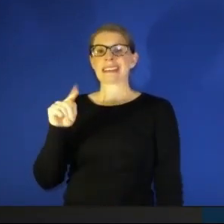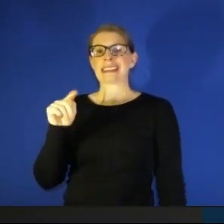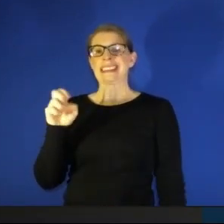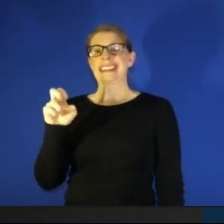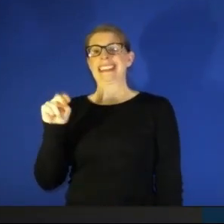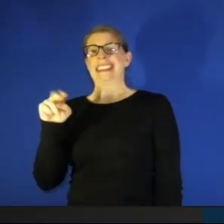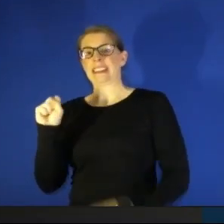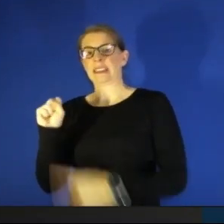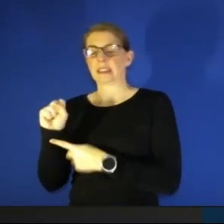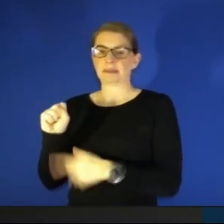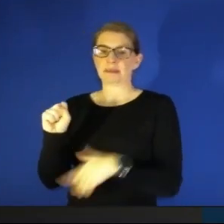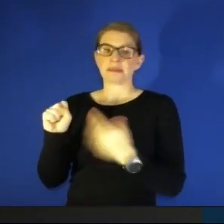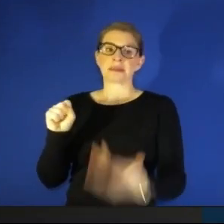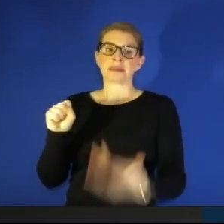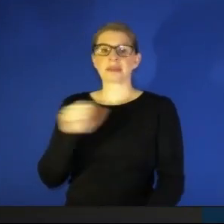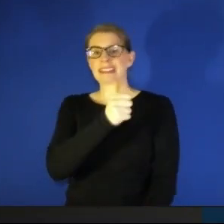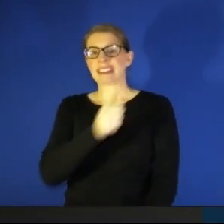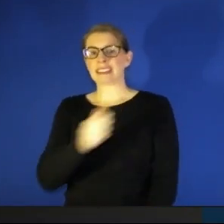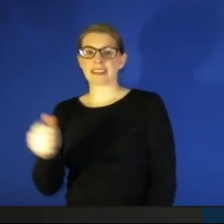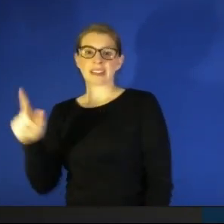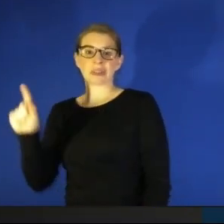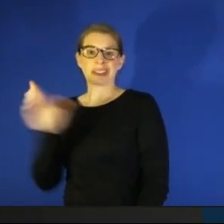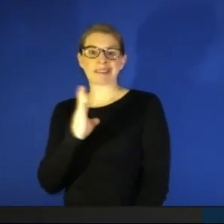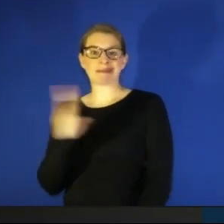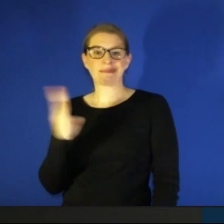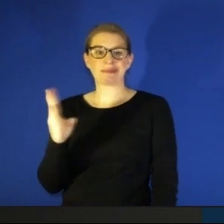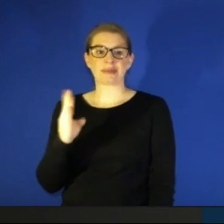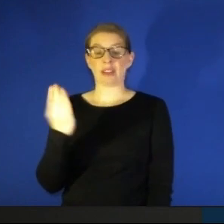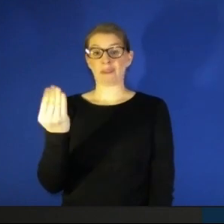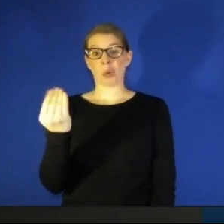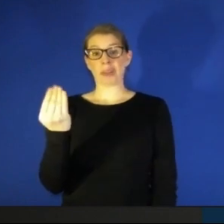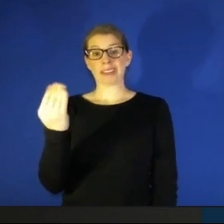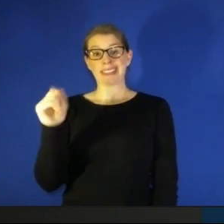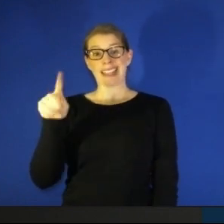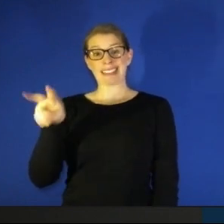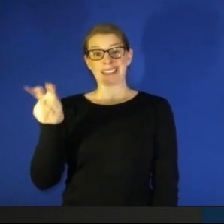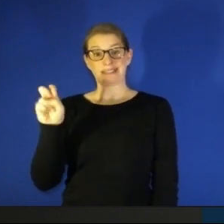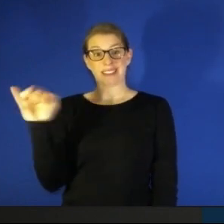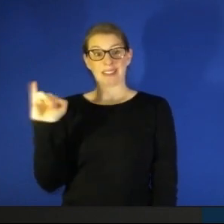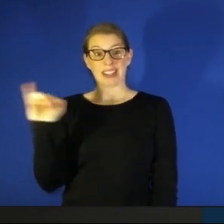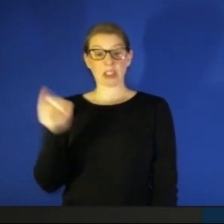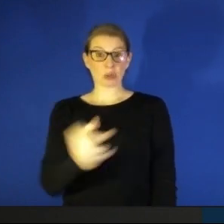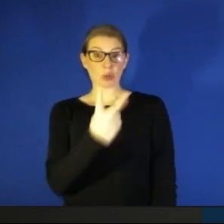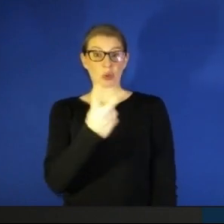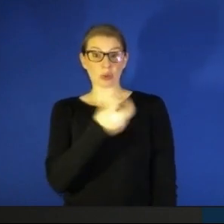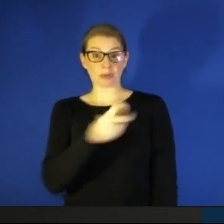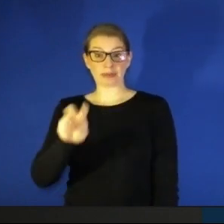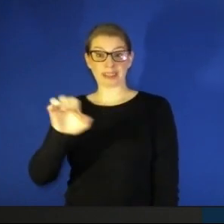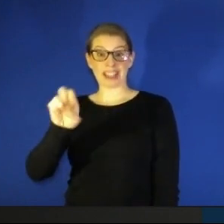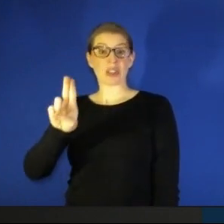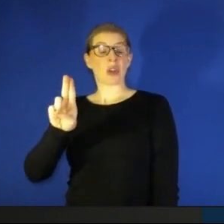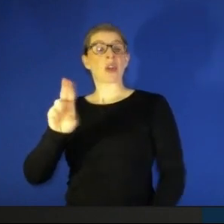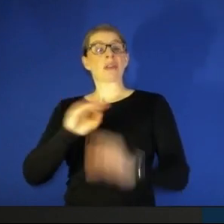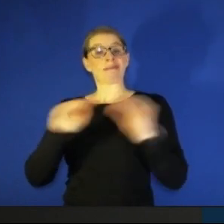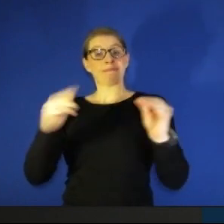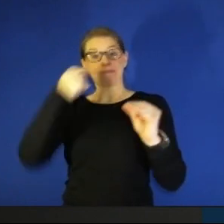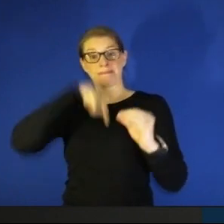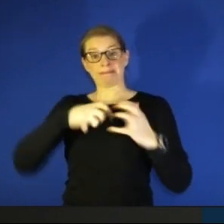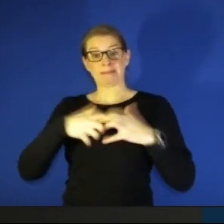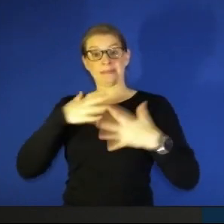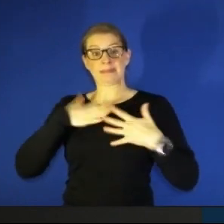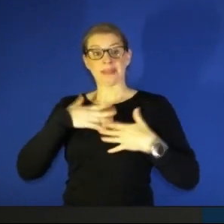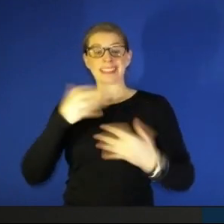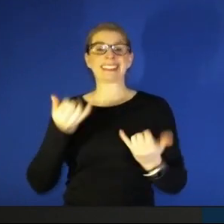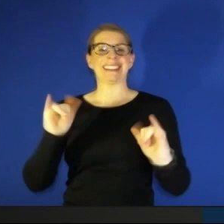rolling average for active infections. Right now we have 14 active infections, 2 in the ICU and none on the ventilator, still 64 in that